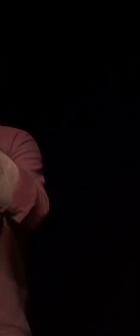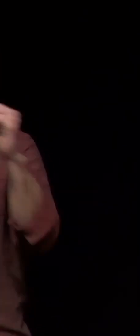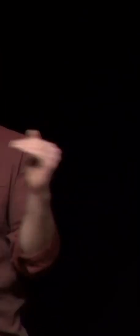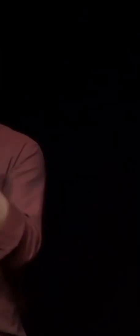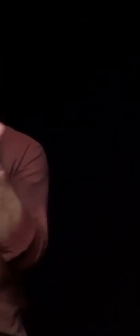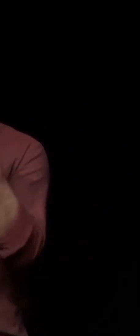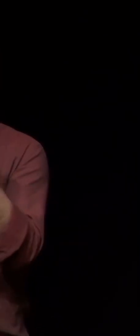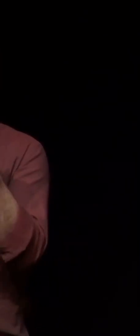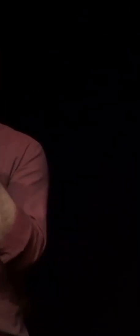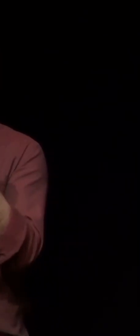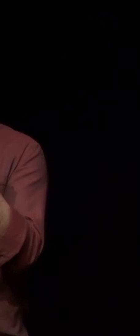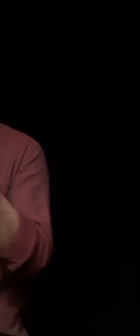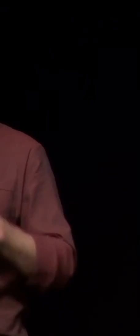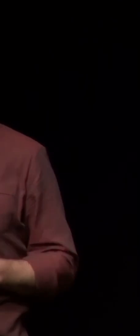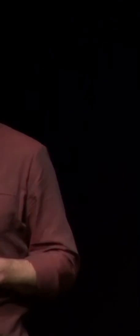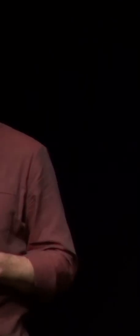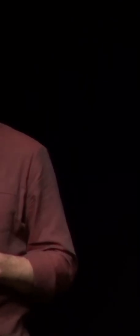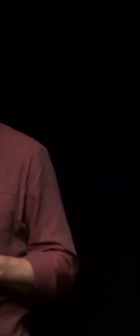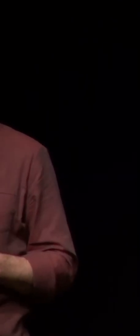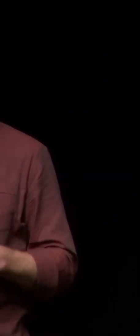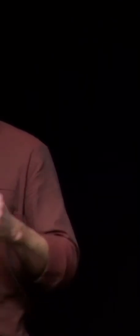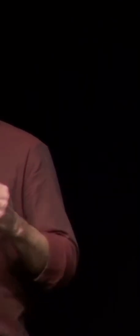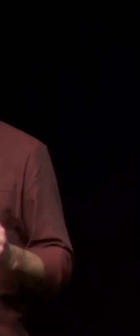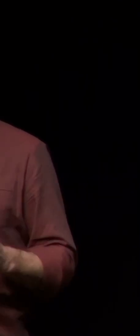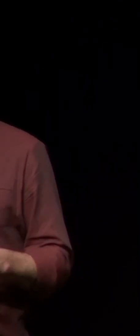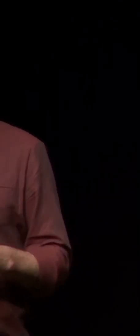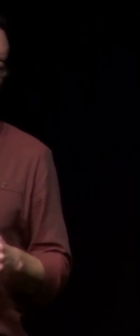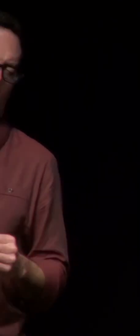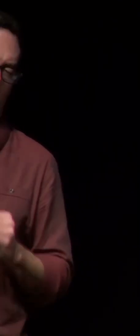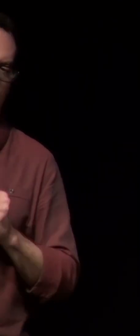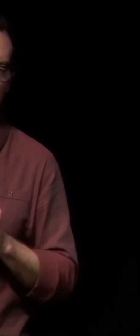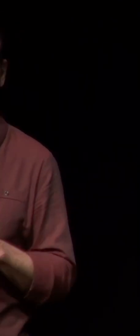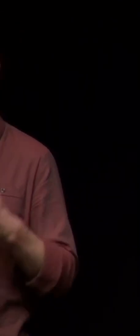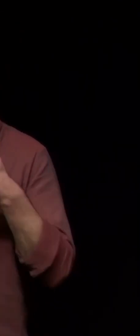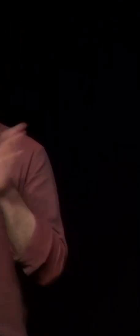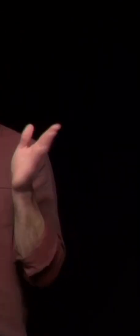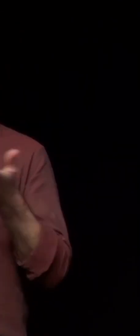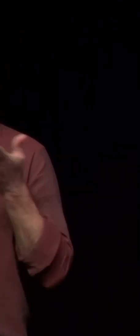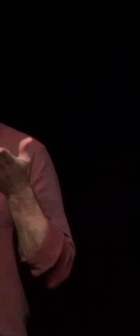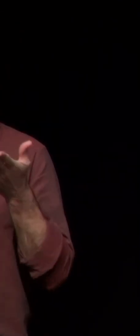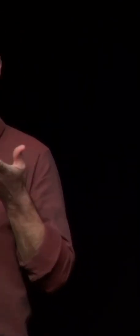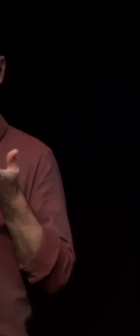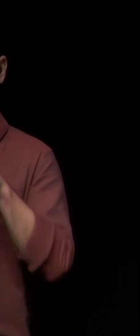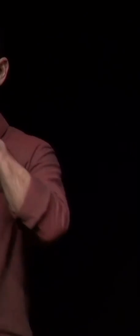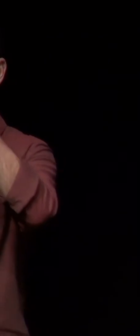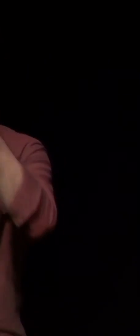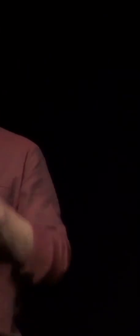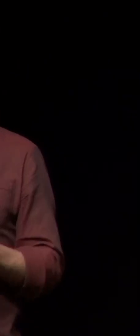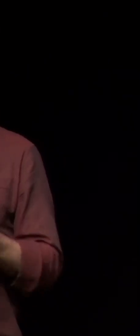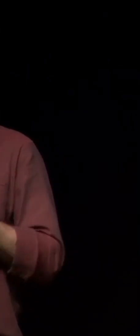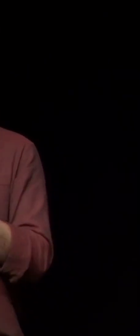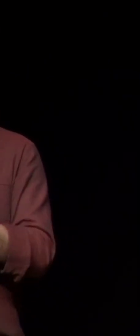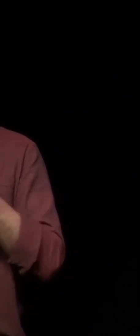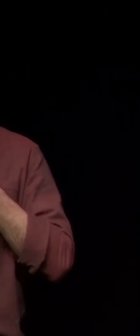just lastly is the role of public services or public sectors as model employers. Again, an old idea that